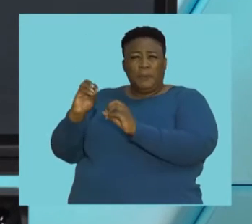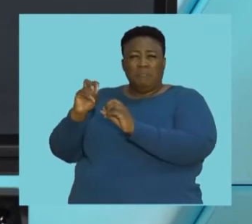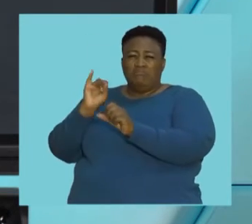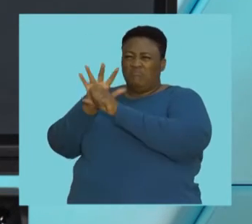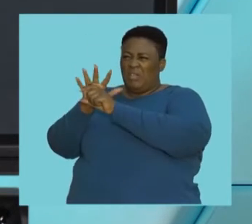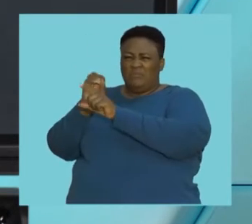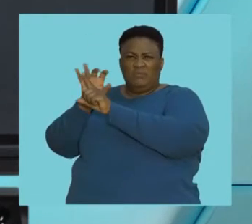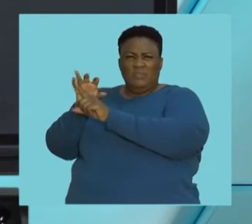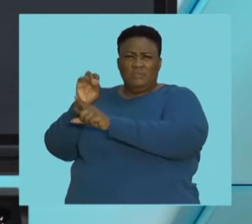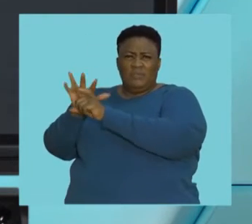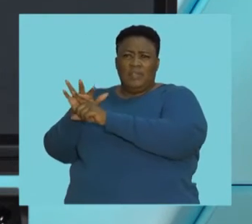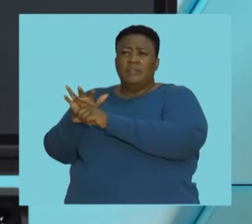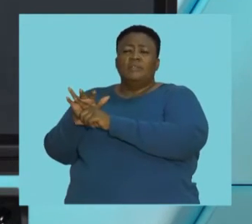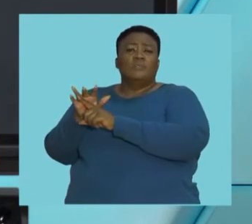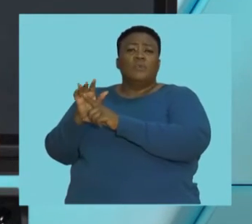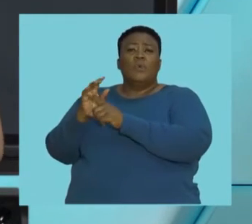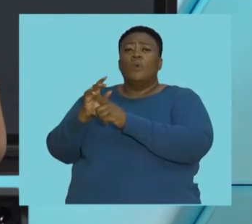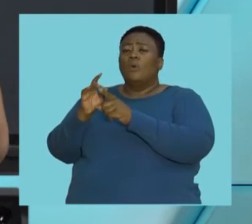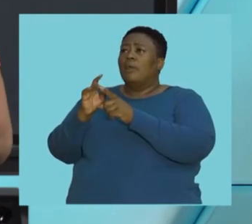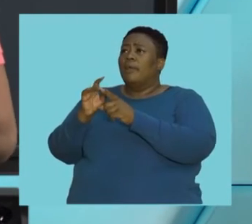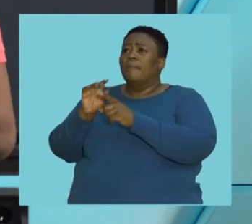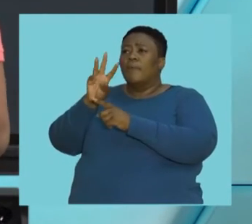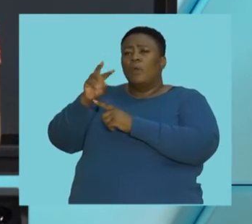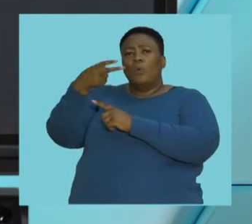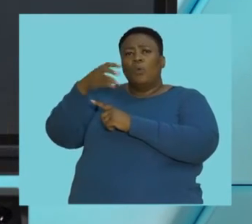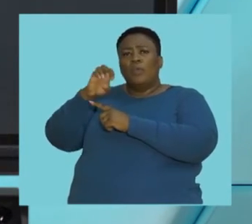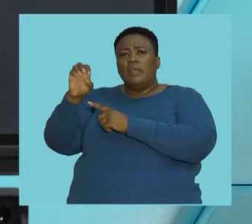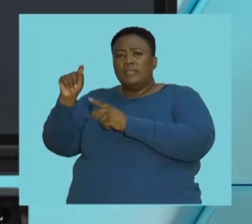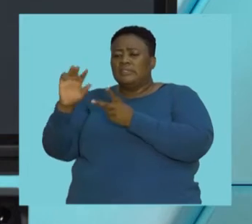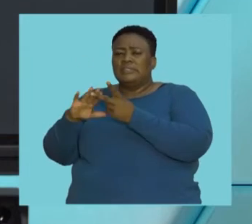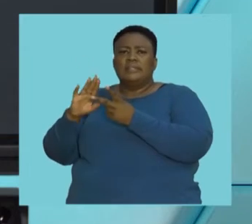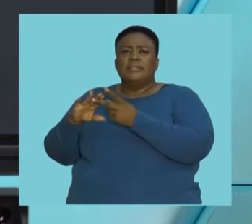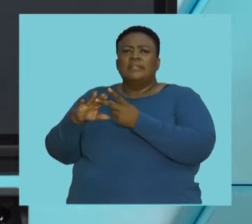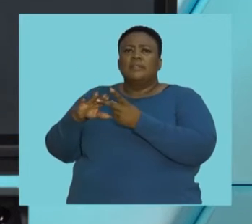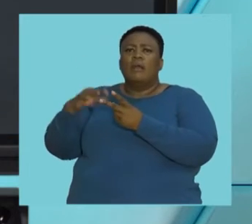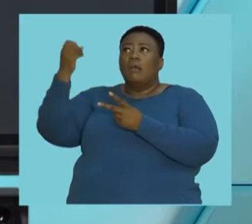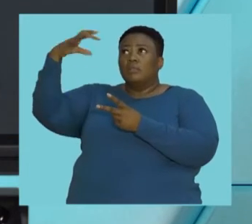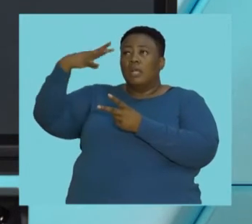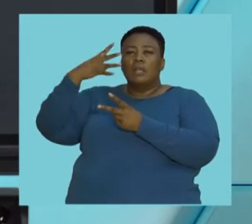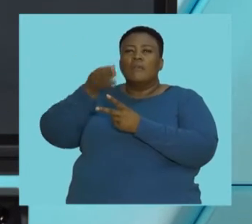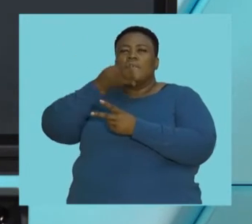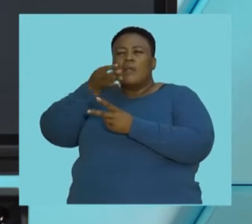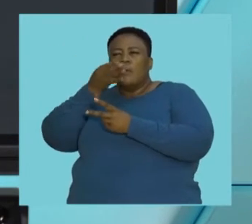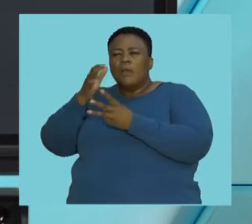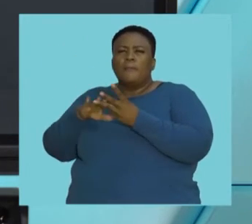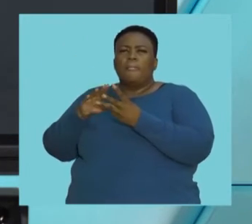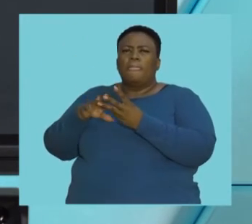severely affected the production of wheat, sunflower, and maize. And so this is significant in us in trying to